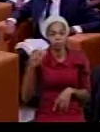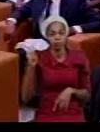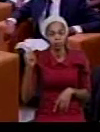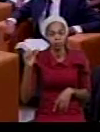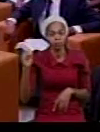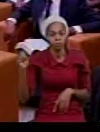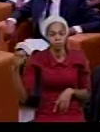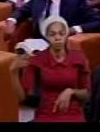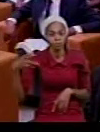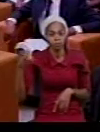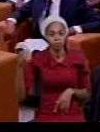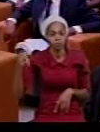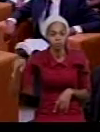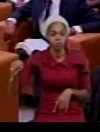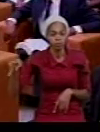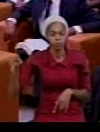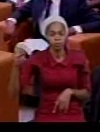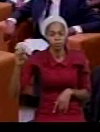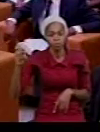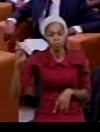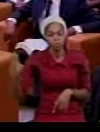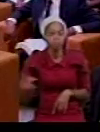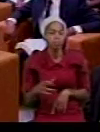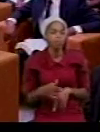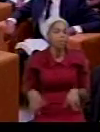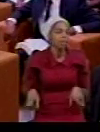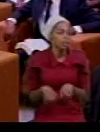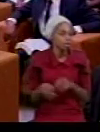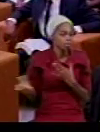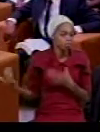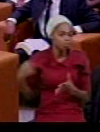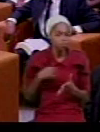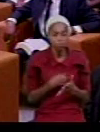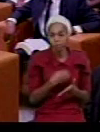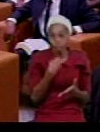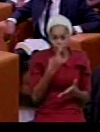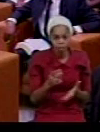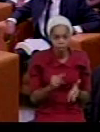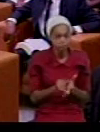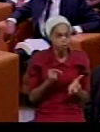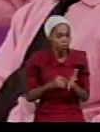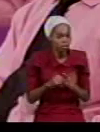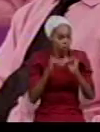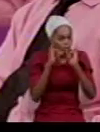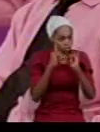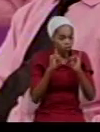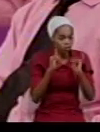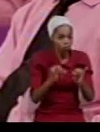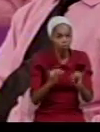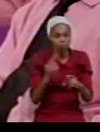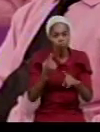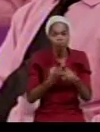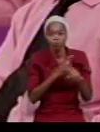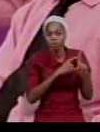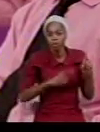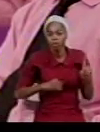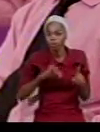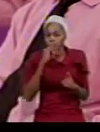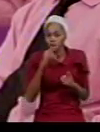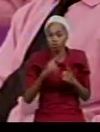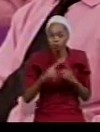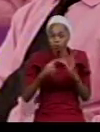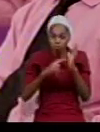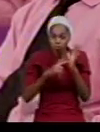from the Lord was to show his concern for their health. And you know that the Lord is